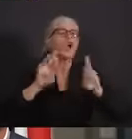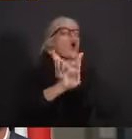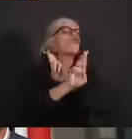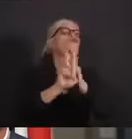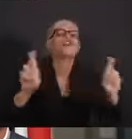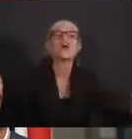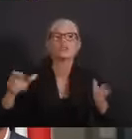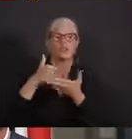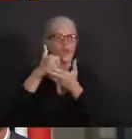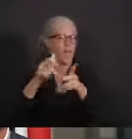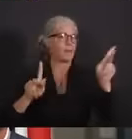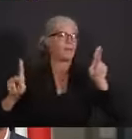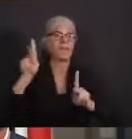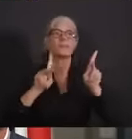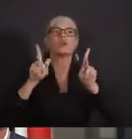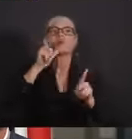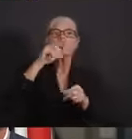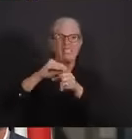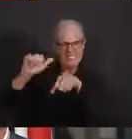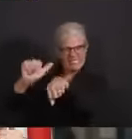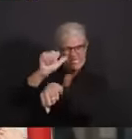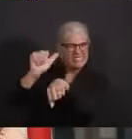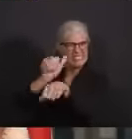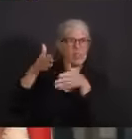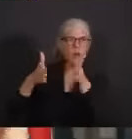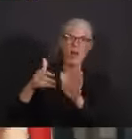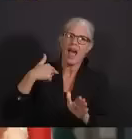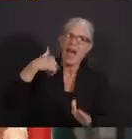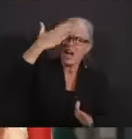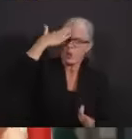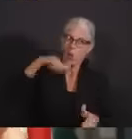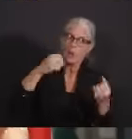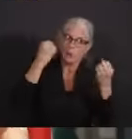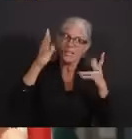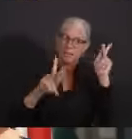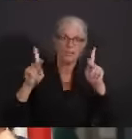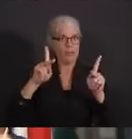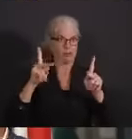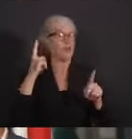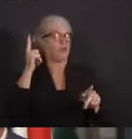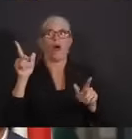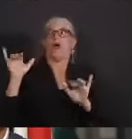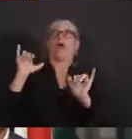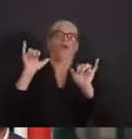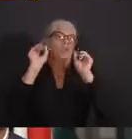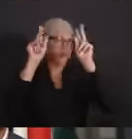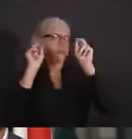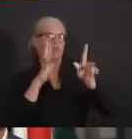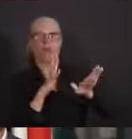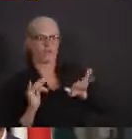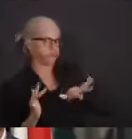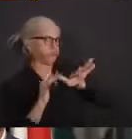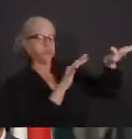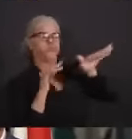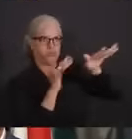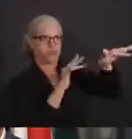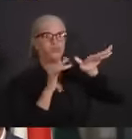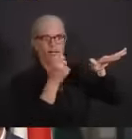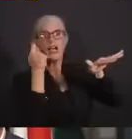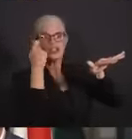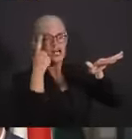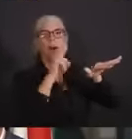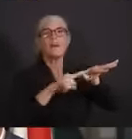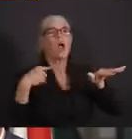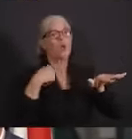are in harm's way, and hopefully we don't have a lot. I know a lot of people did heed the call to leave, but that will be a priority to save lives. We